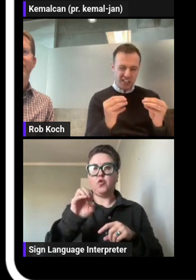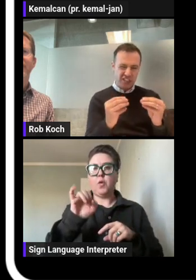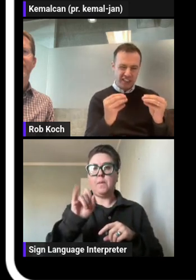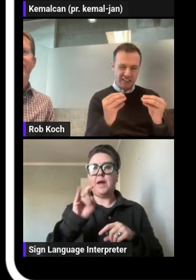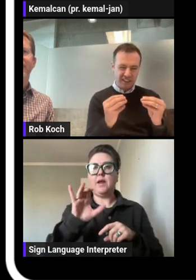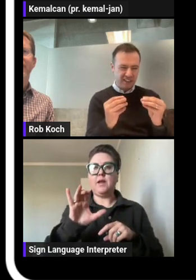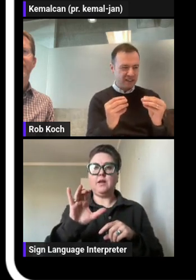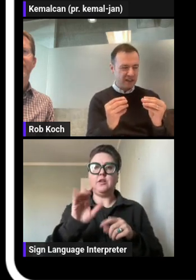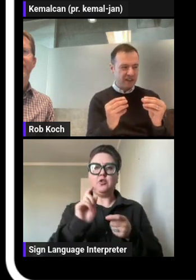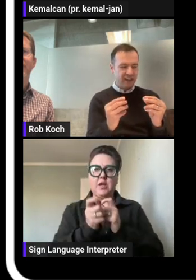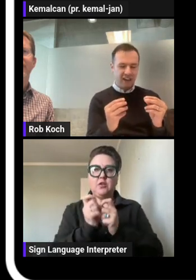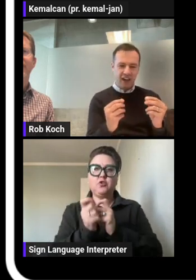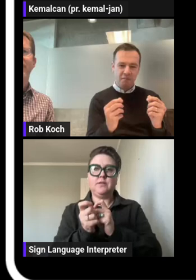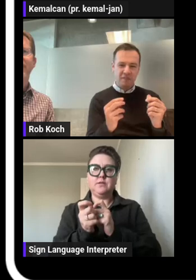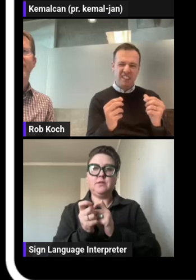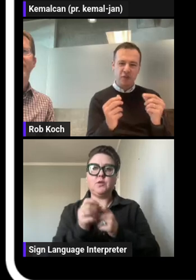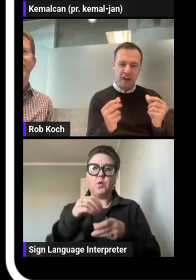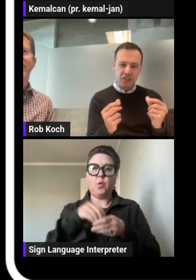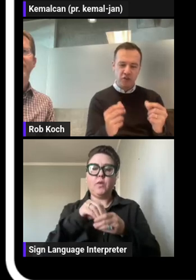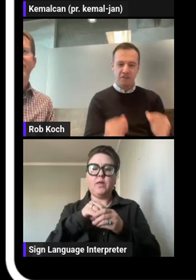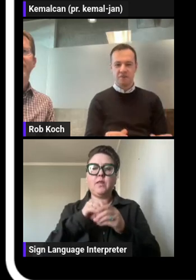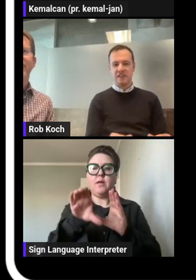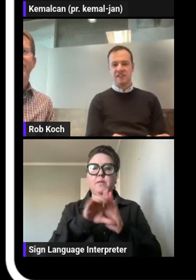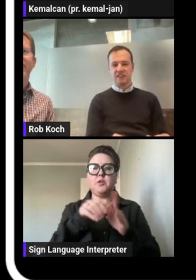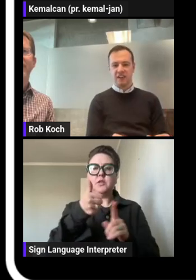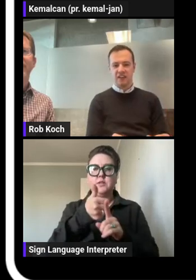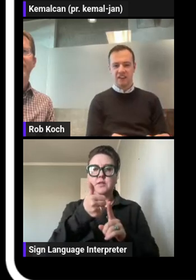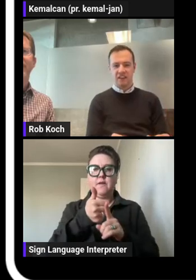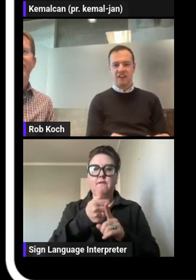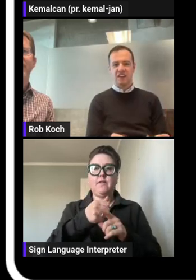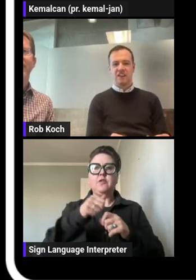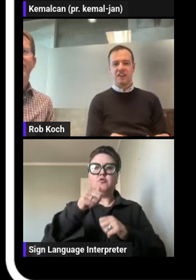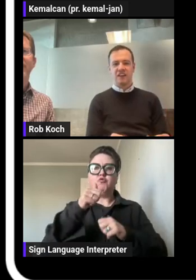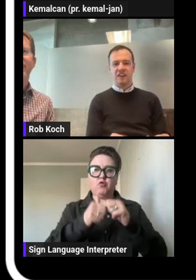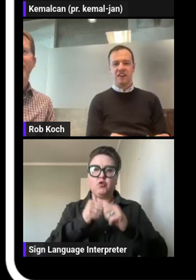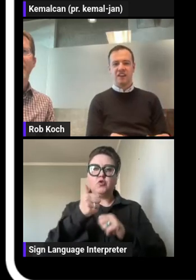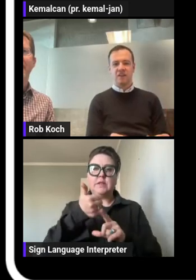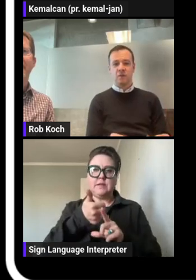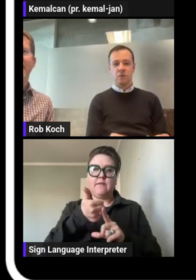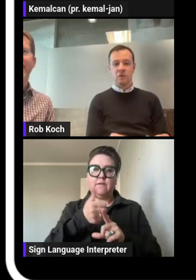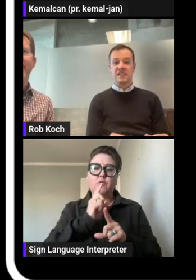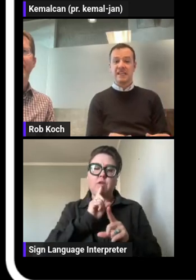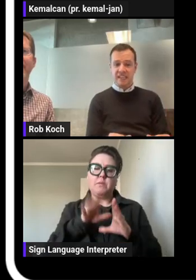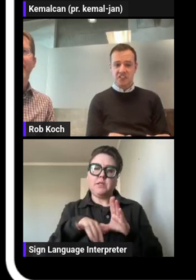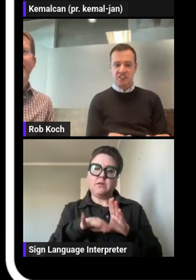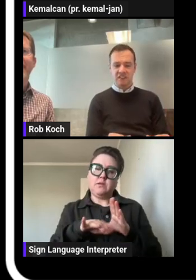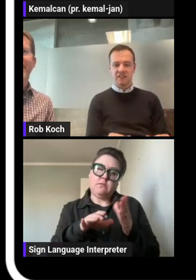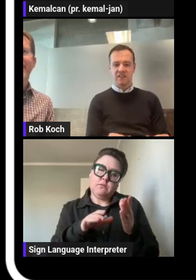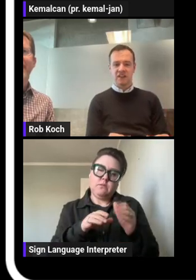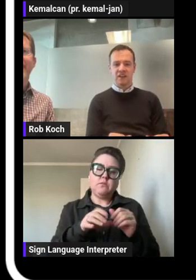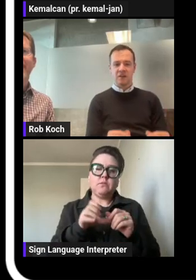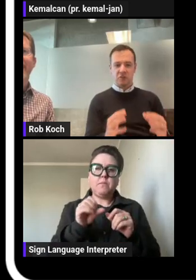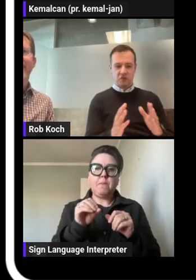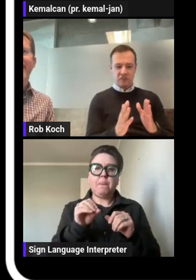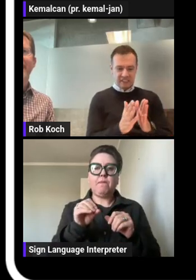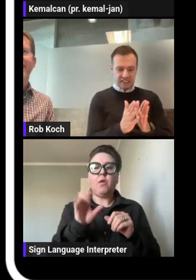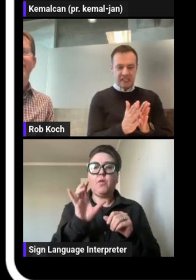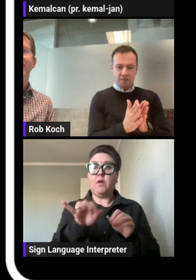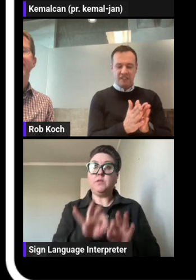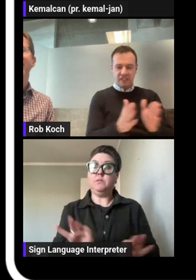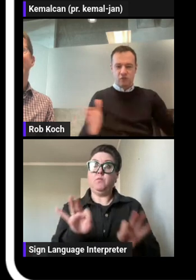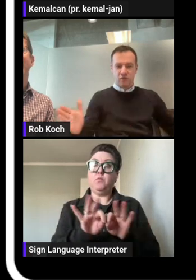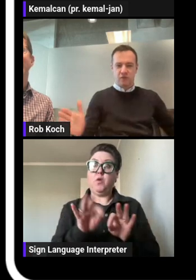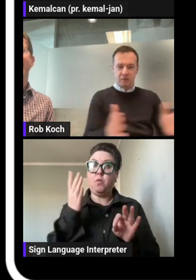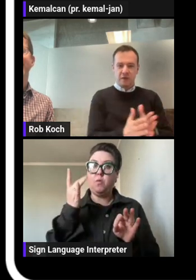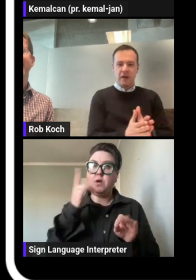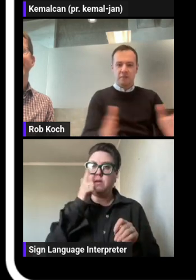or changing the structure of it, basically, was essential because this